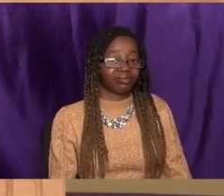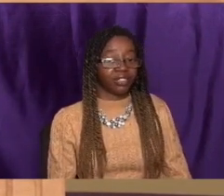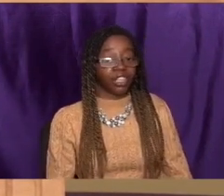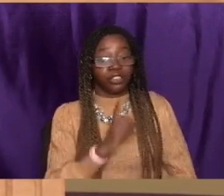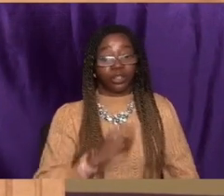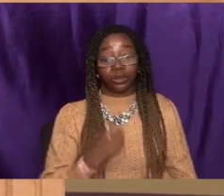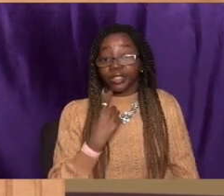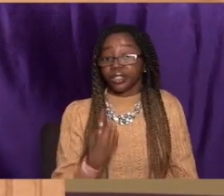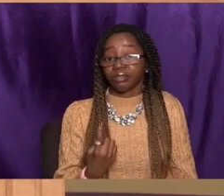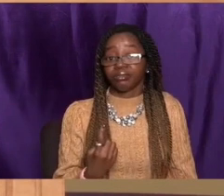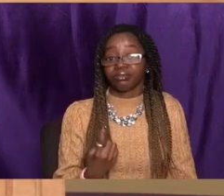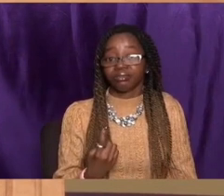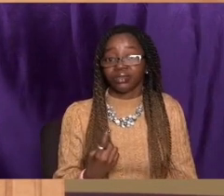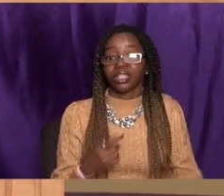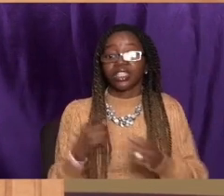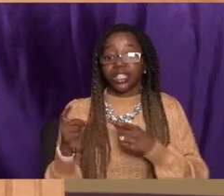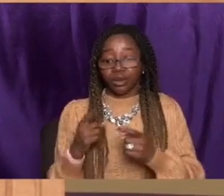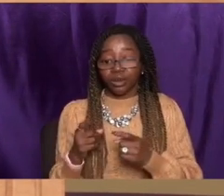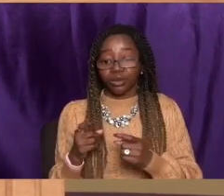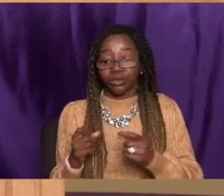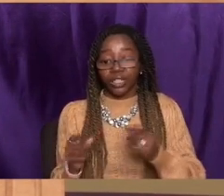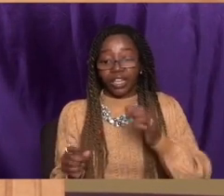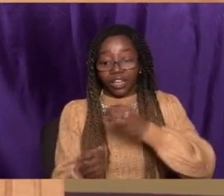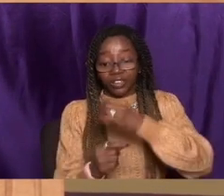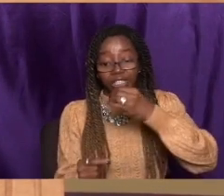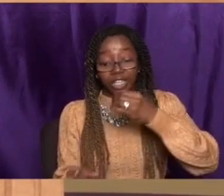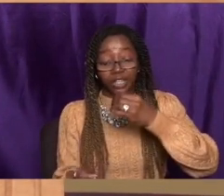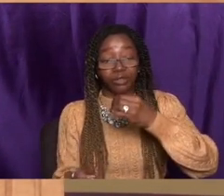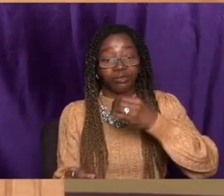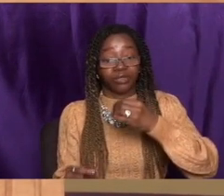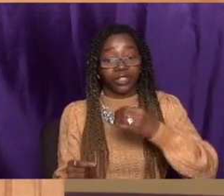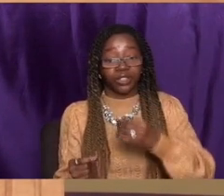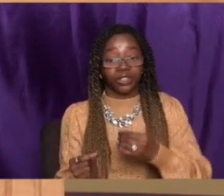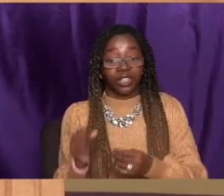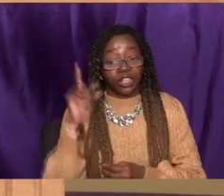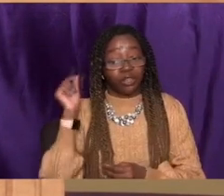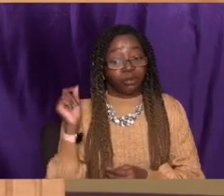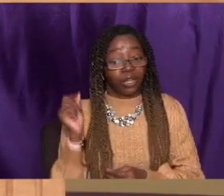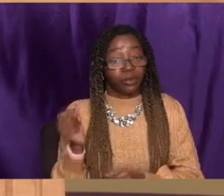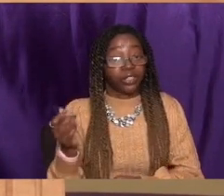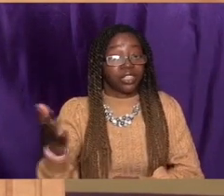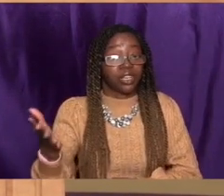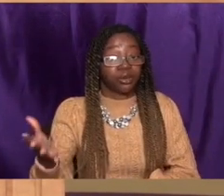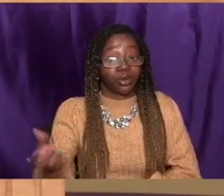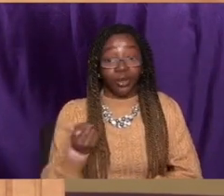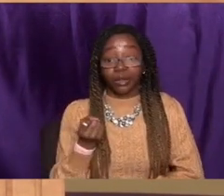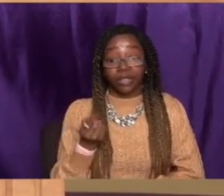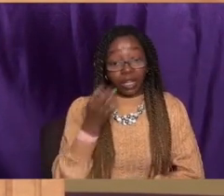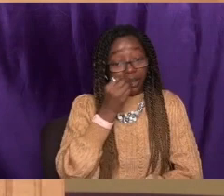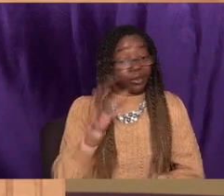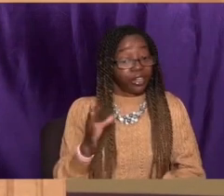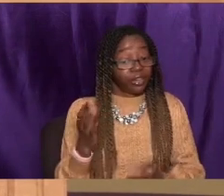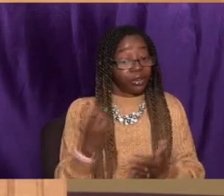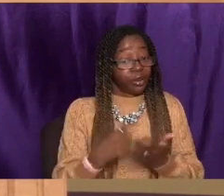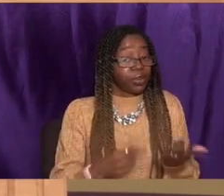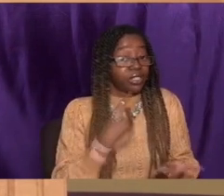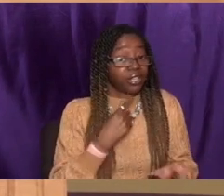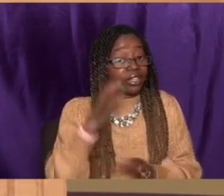The Lord told him, take hold of his tail. Moses reaches out and he grabs it. Now, I don't care what y'all said, that's a faith move